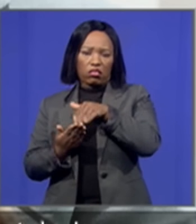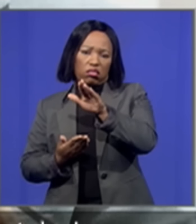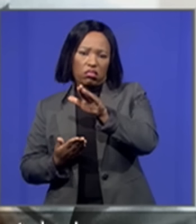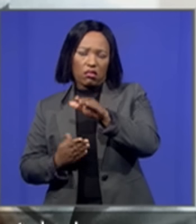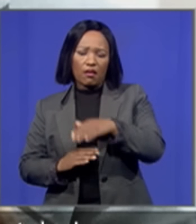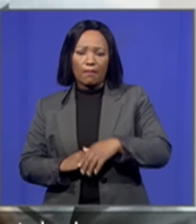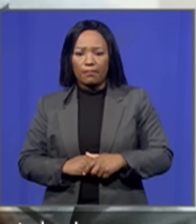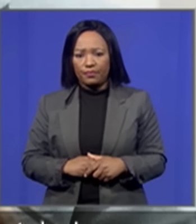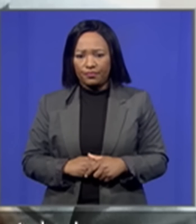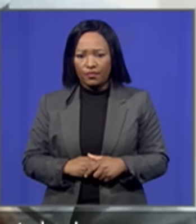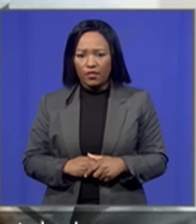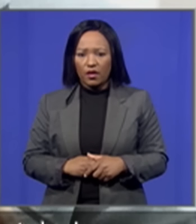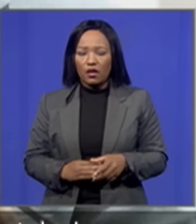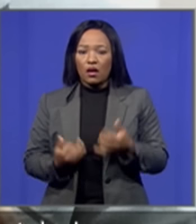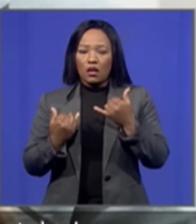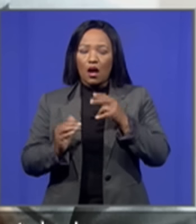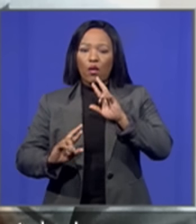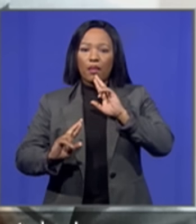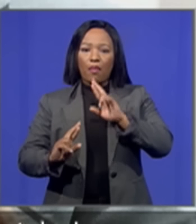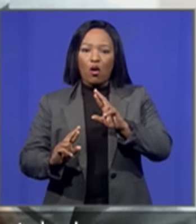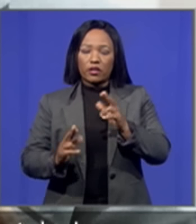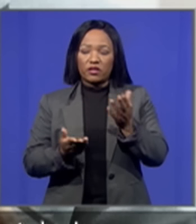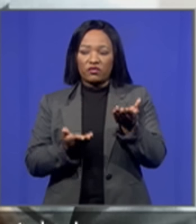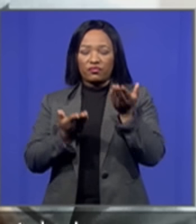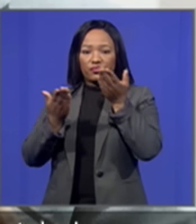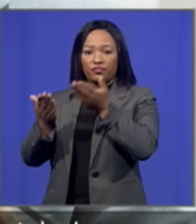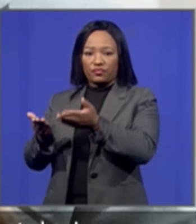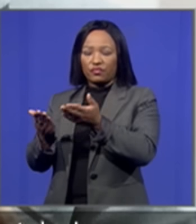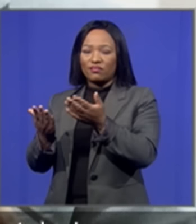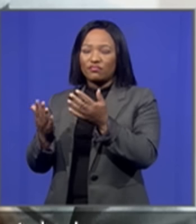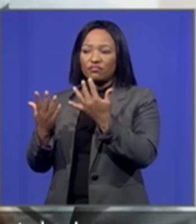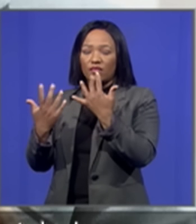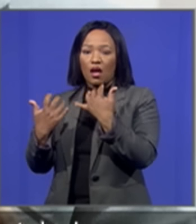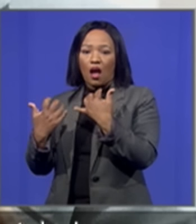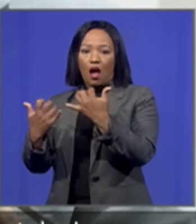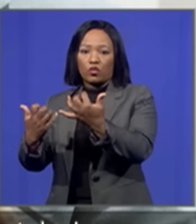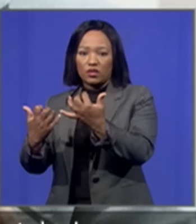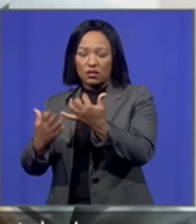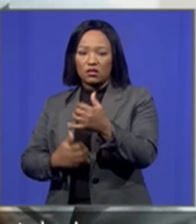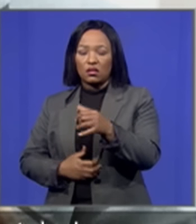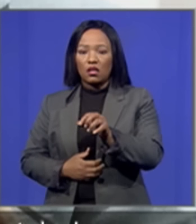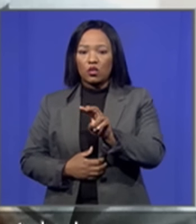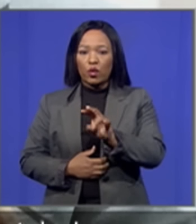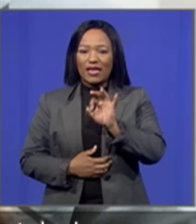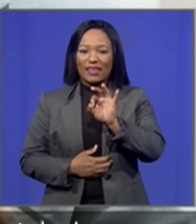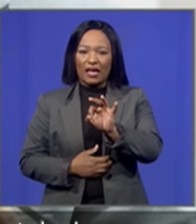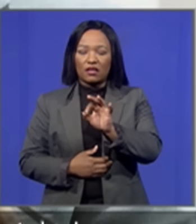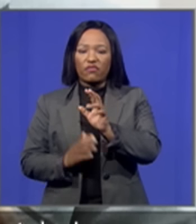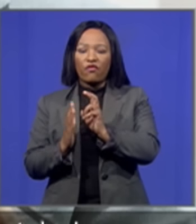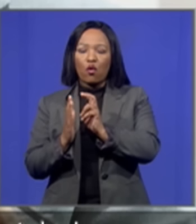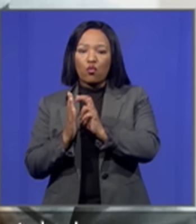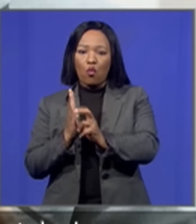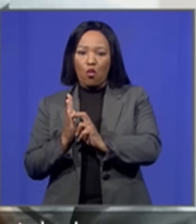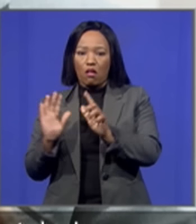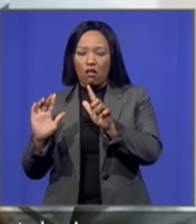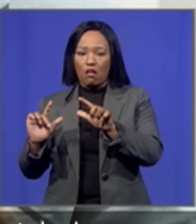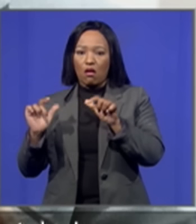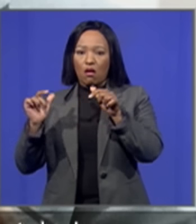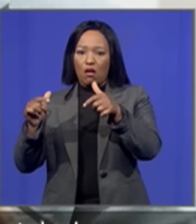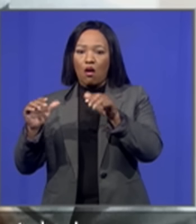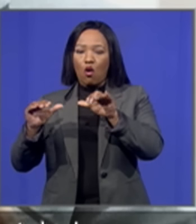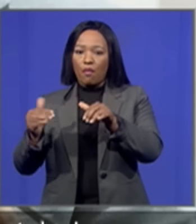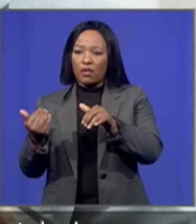indicate that the report will now go to the House on the 23rd. the report of the Rules Committee. So the rules will